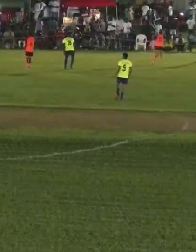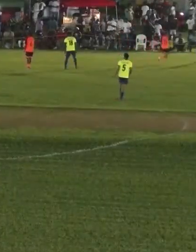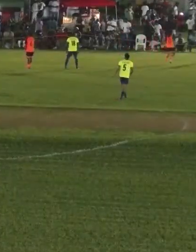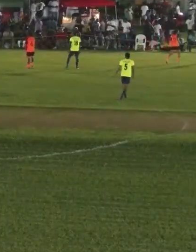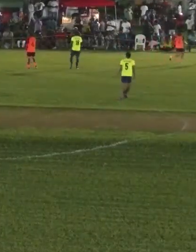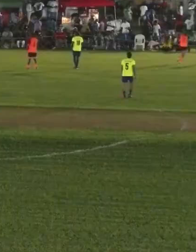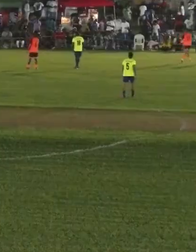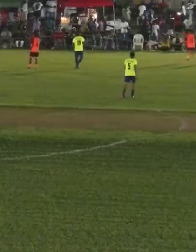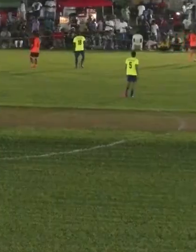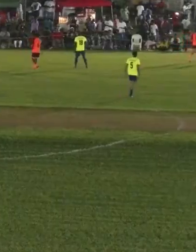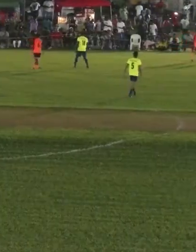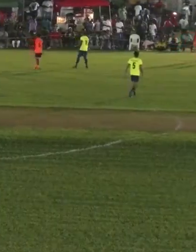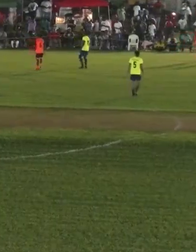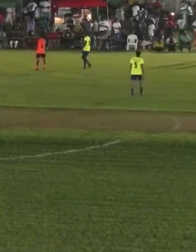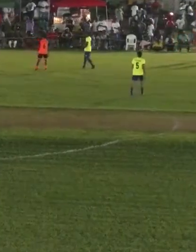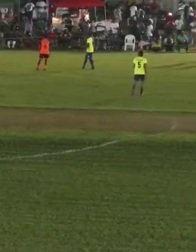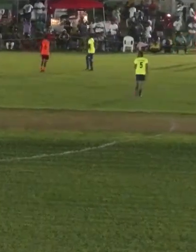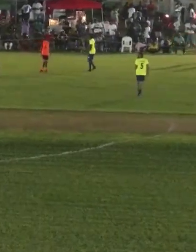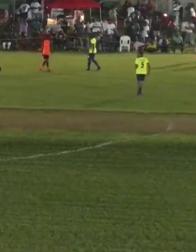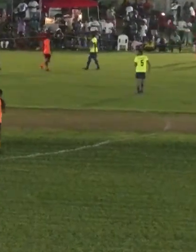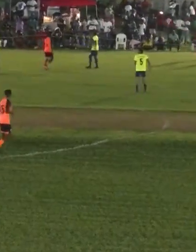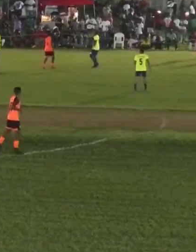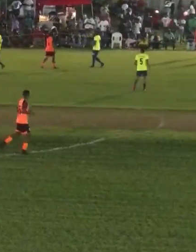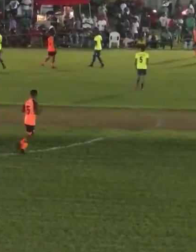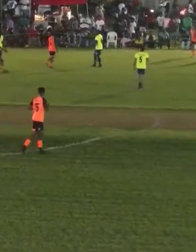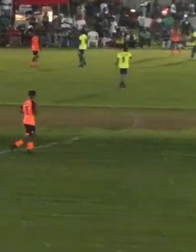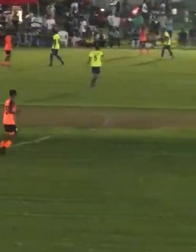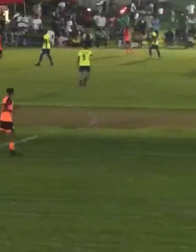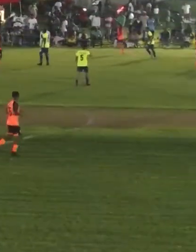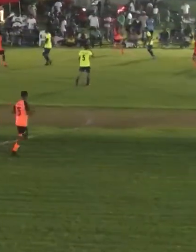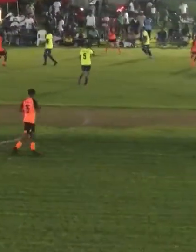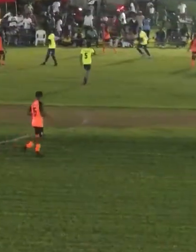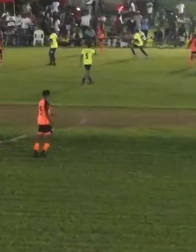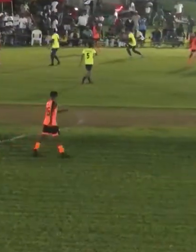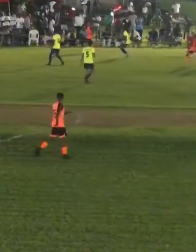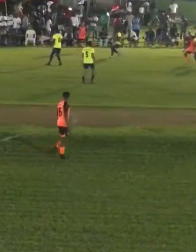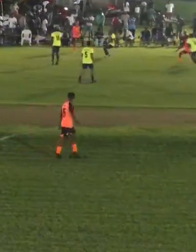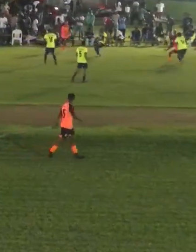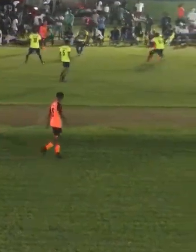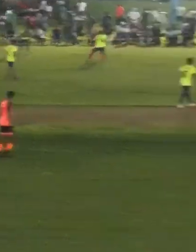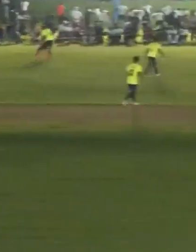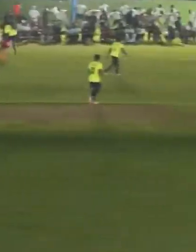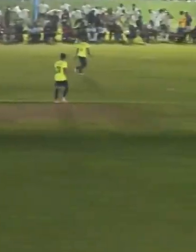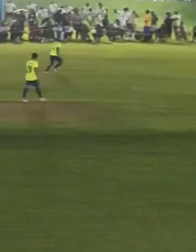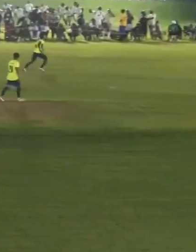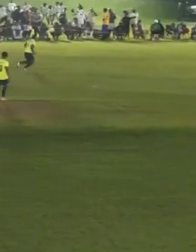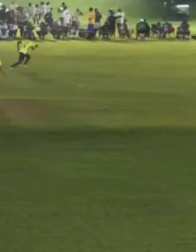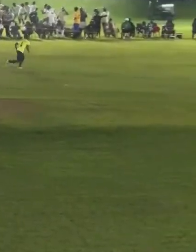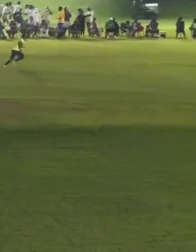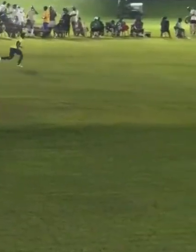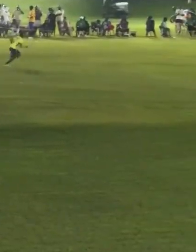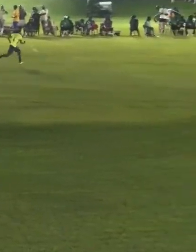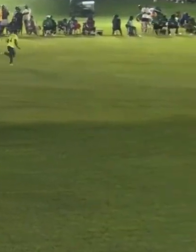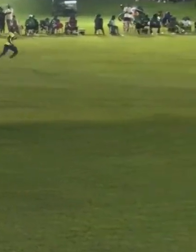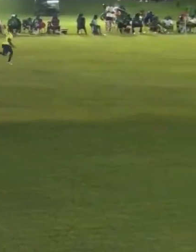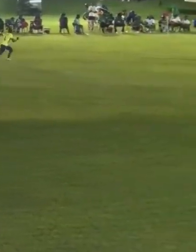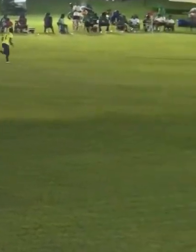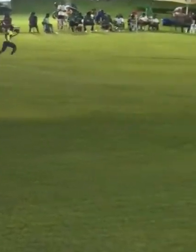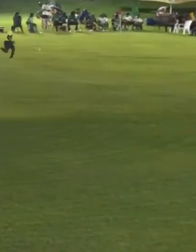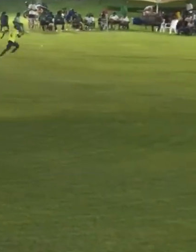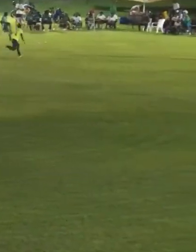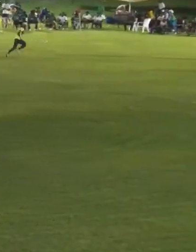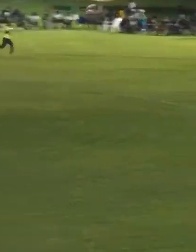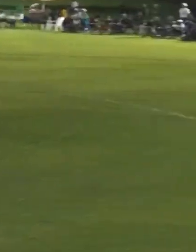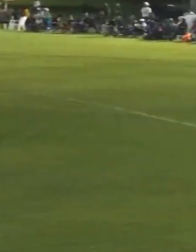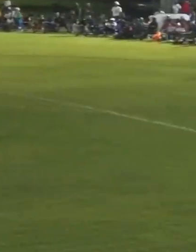was hammered home in the 72nd minute via 15-year-old Ellerslie schoolboy Malik Peters as Whitehall secured the